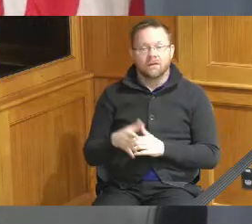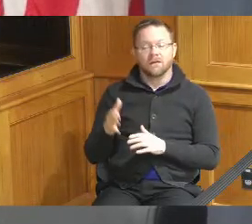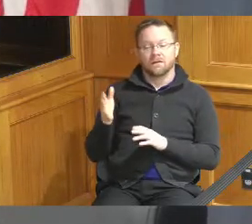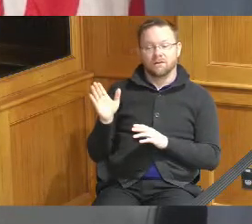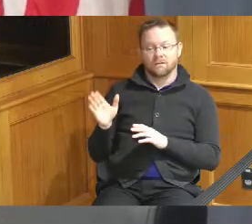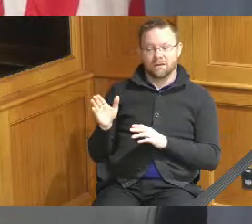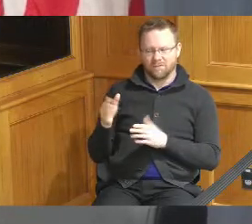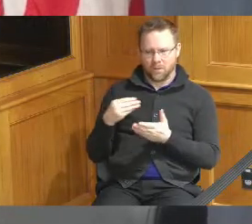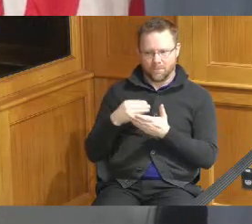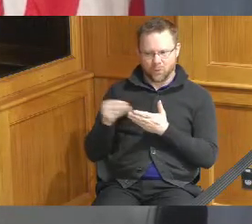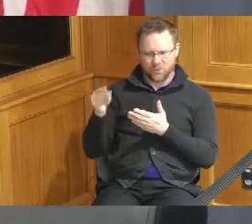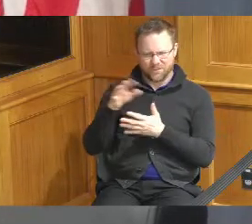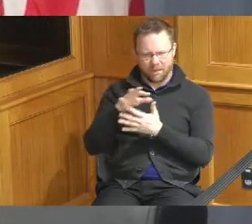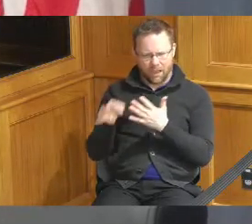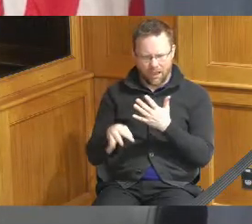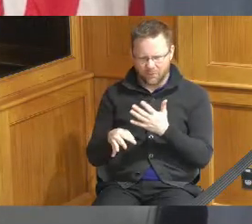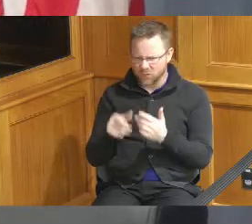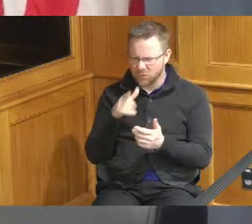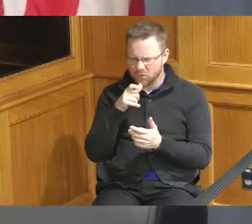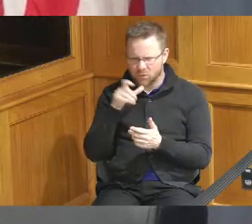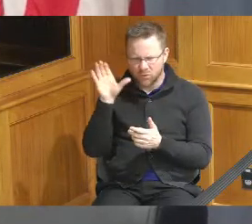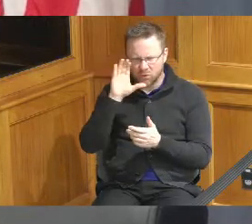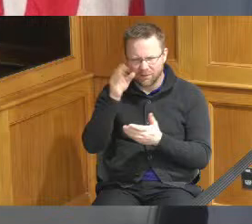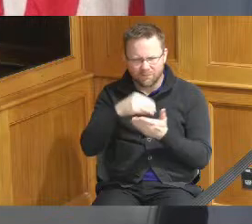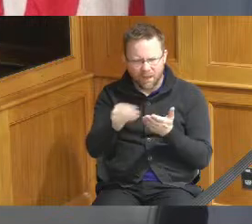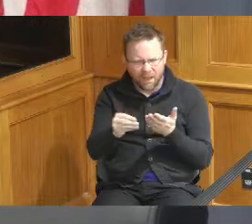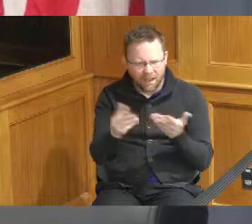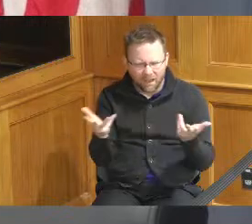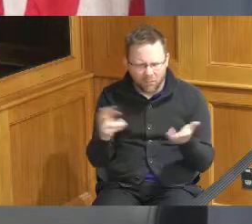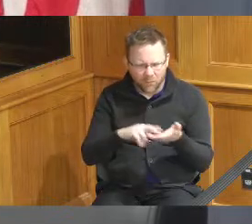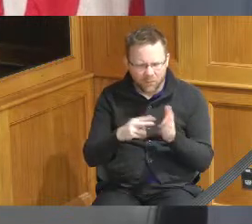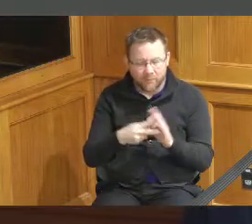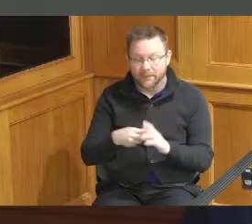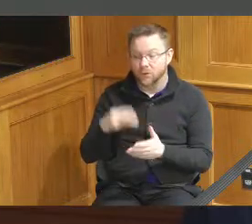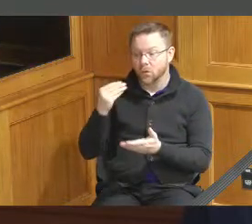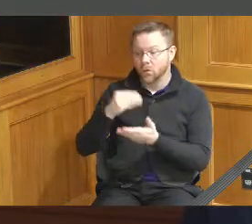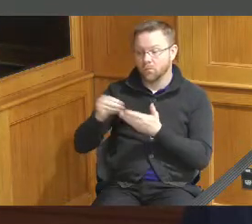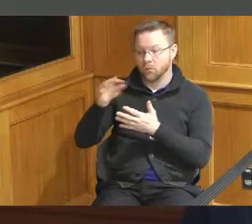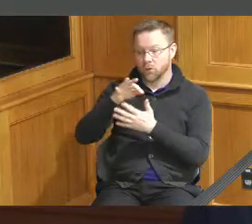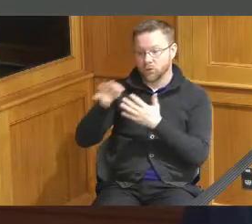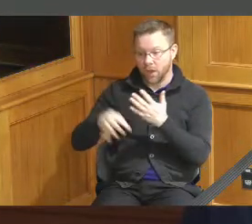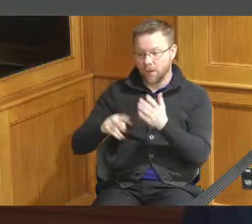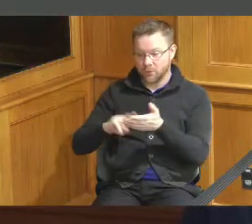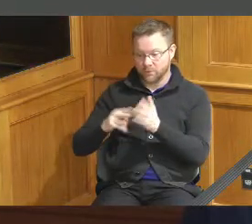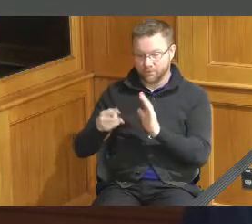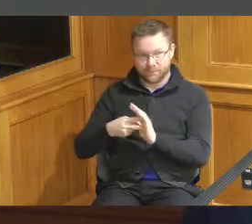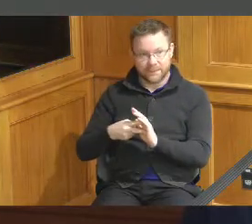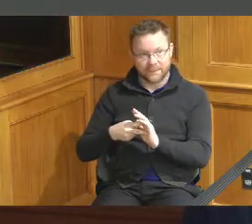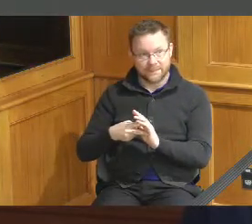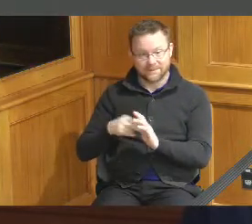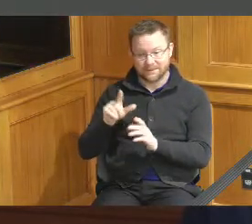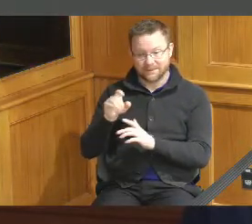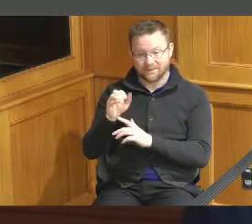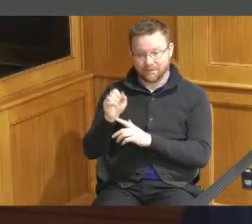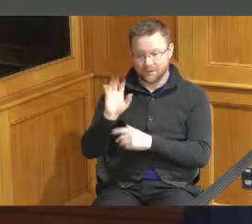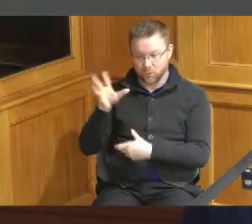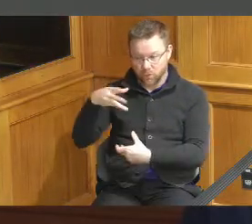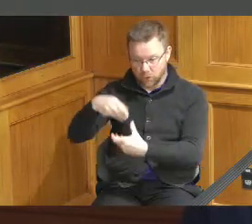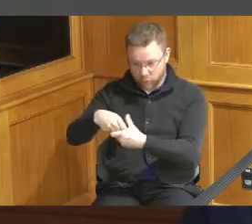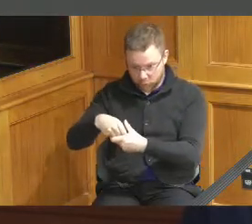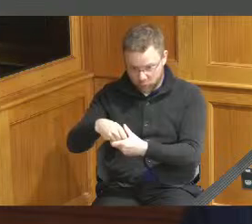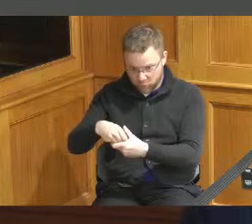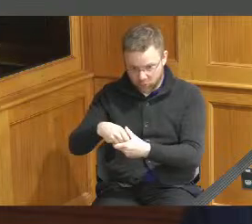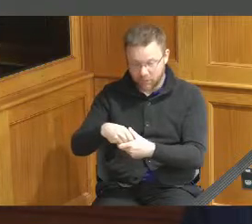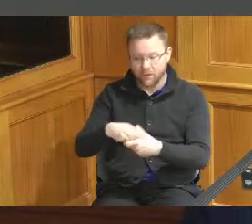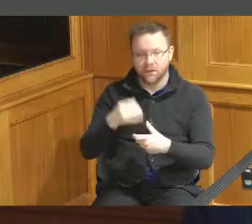purchase option. Is there someone looking to buy it? So that would, the purchase option specifically would be something built into the lease to the degree that there was